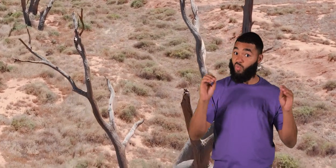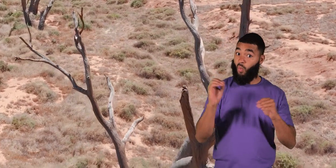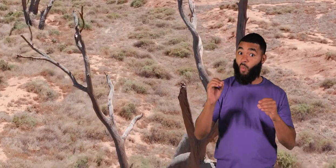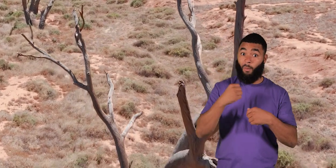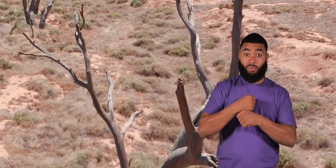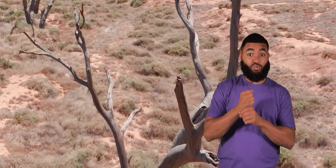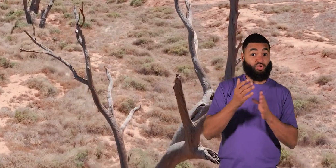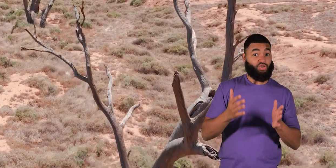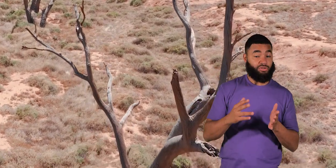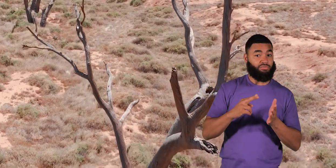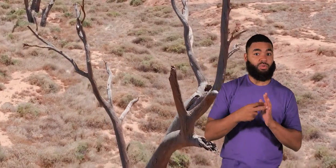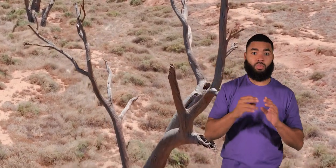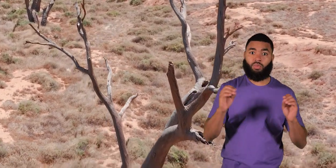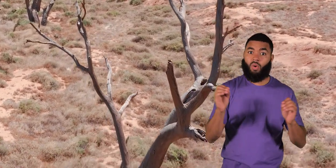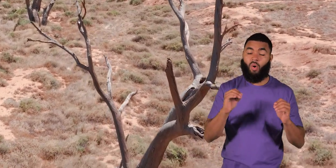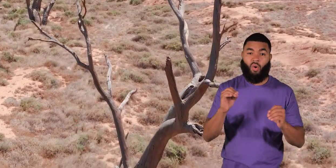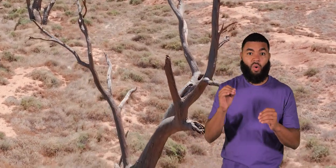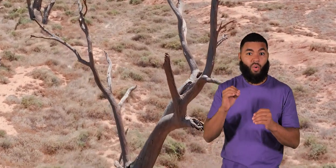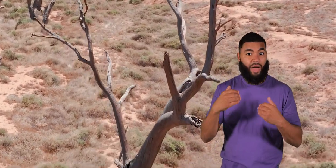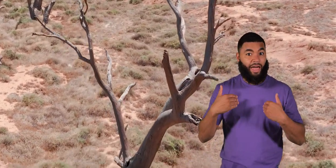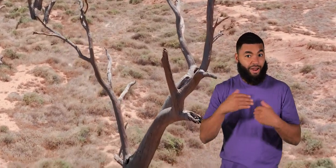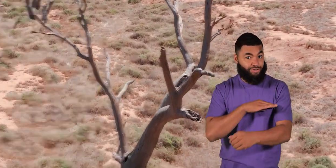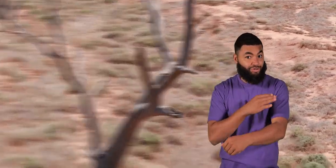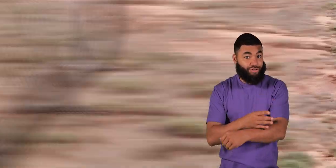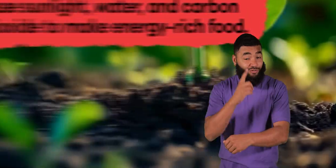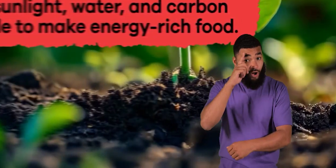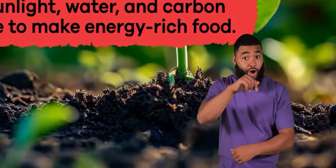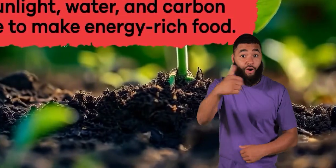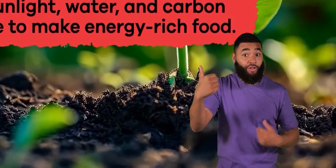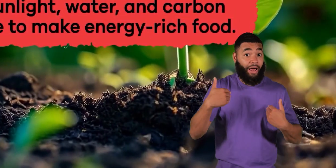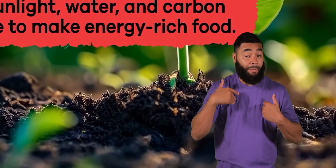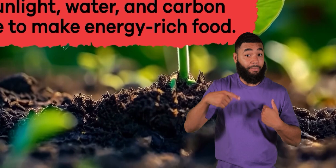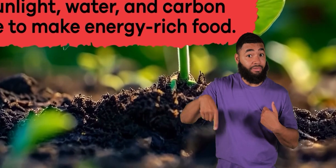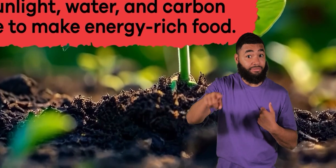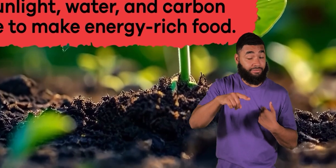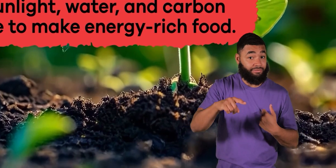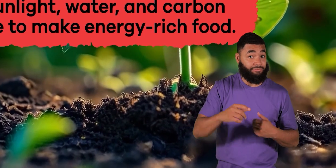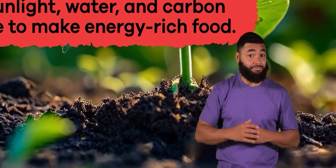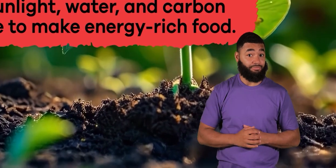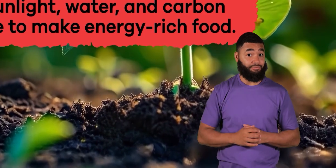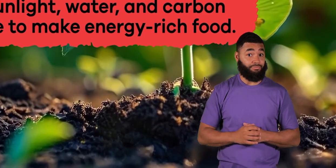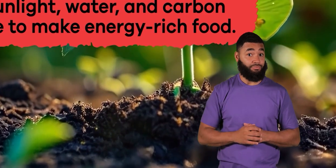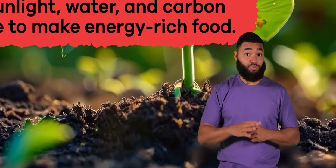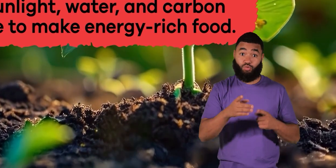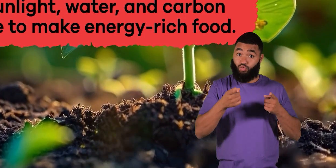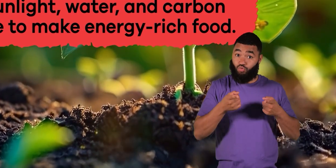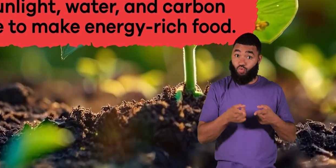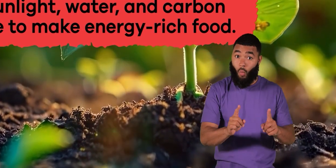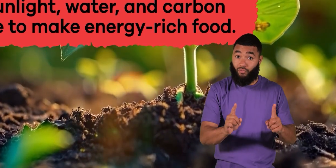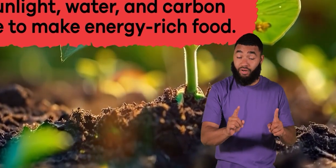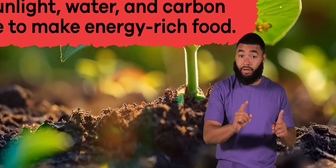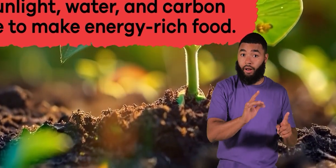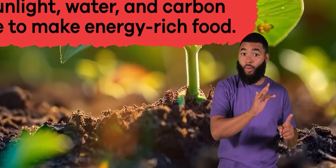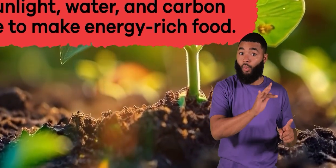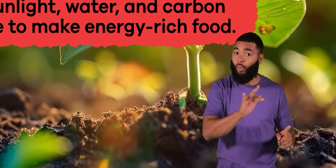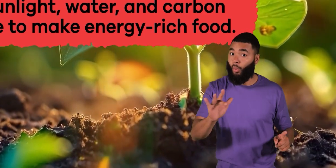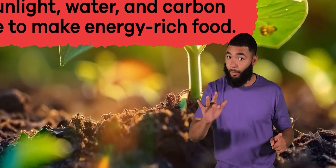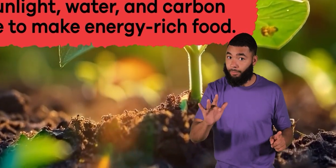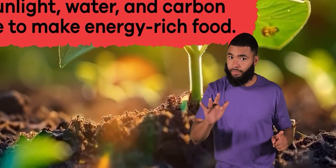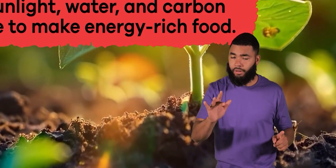there would be no energy available for the rest of the food chain. Fill in the blank. During blank,